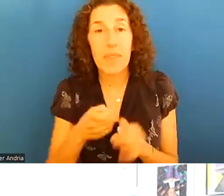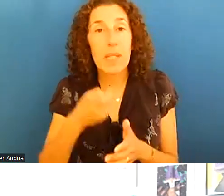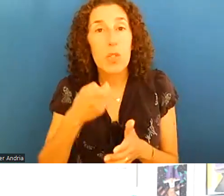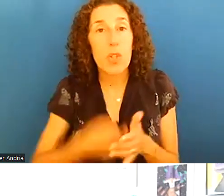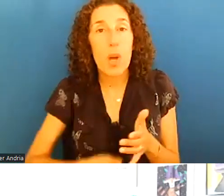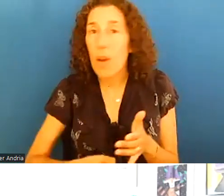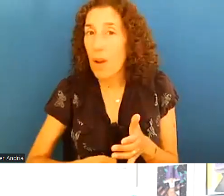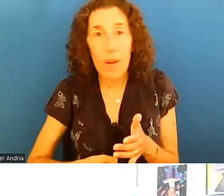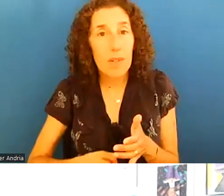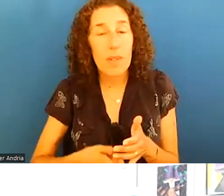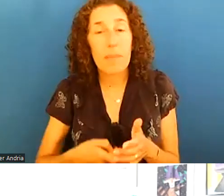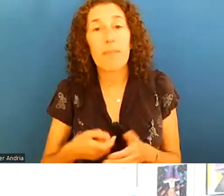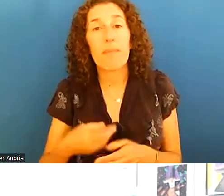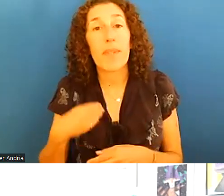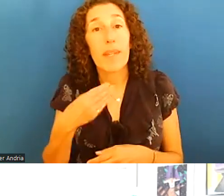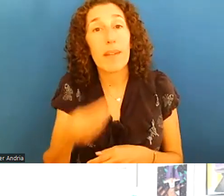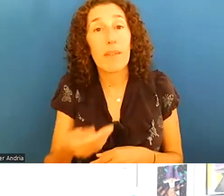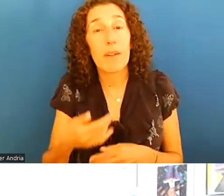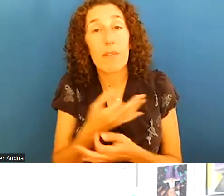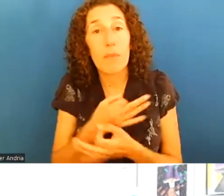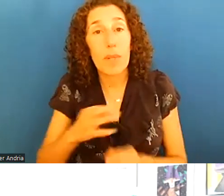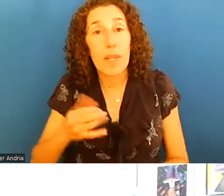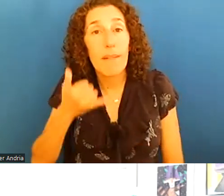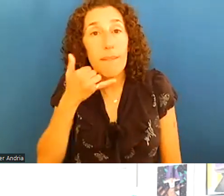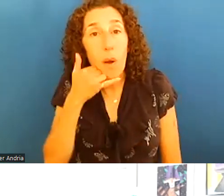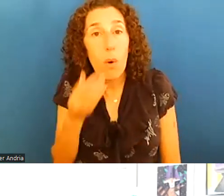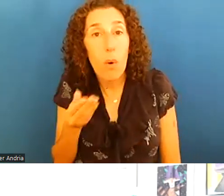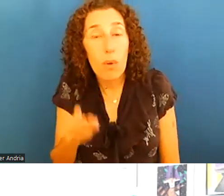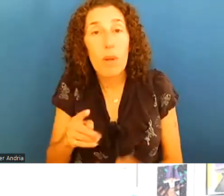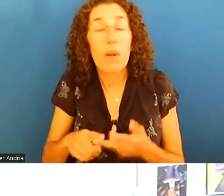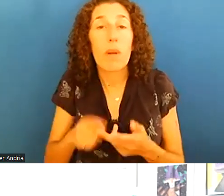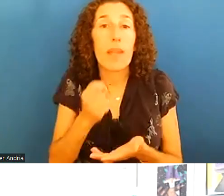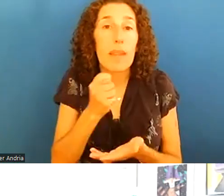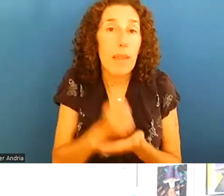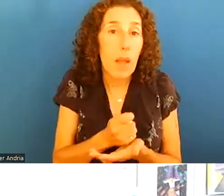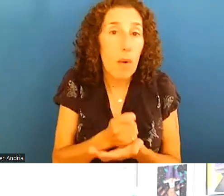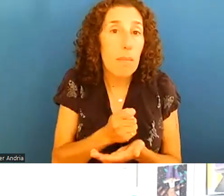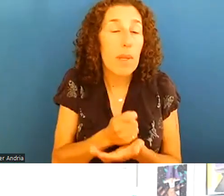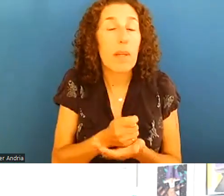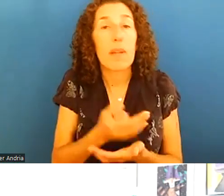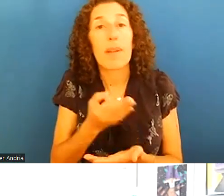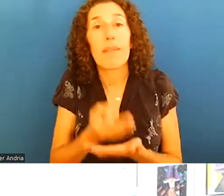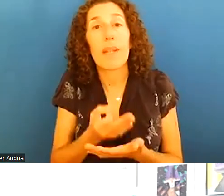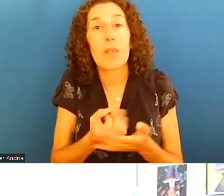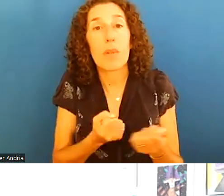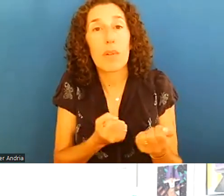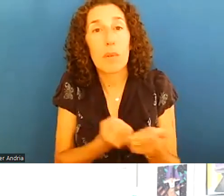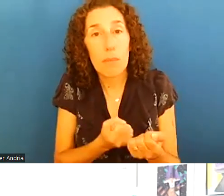it's a cell phone, you name it, we're going to provide it. Financial support afterwards if they're in a bad situation.